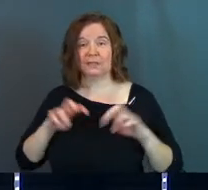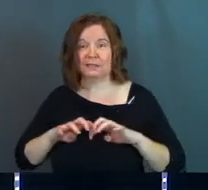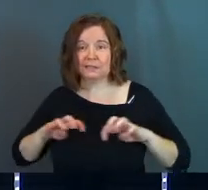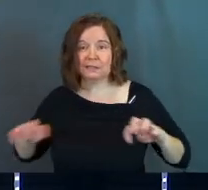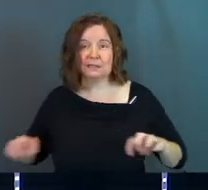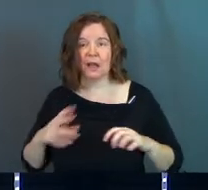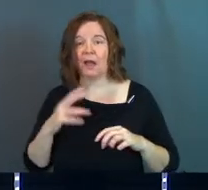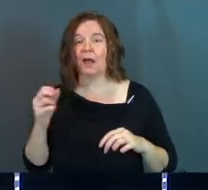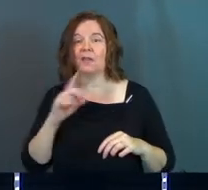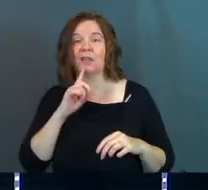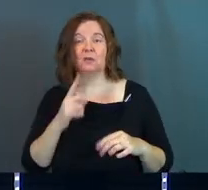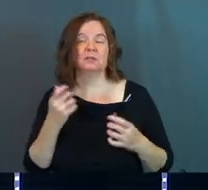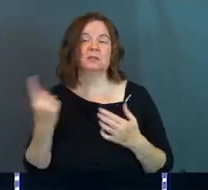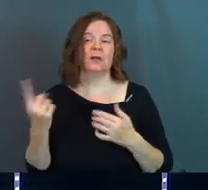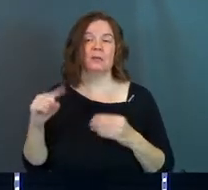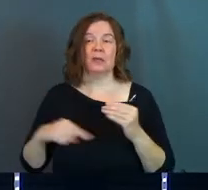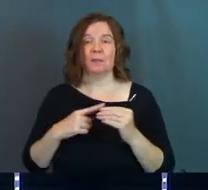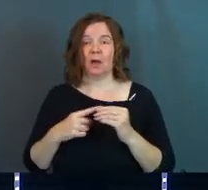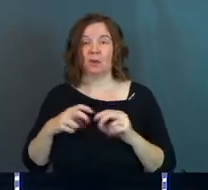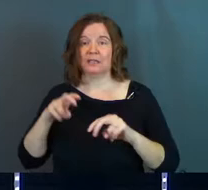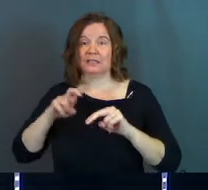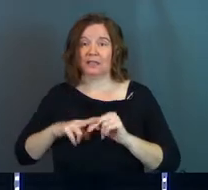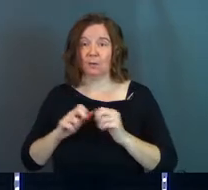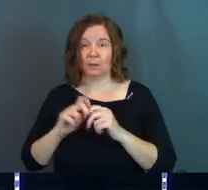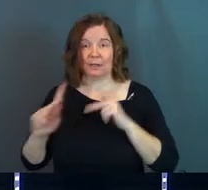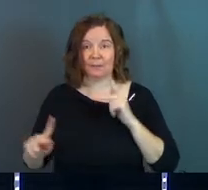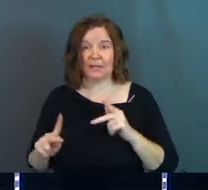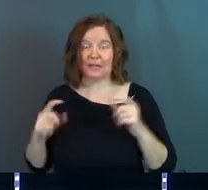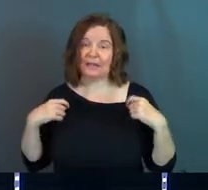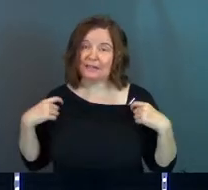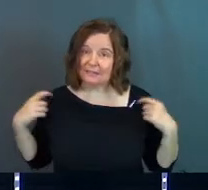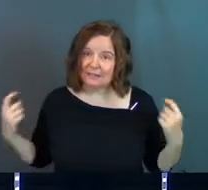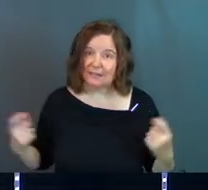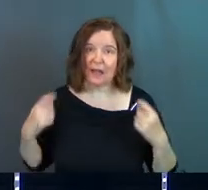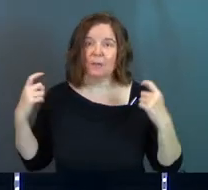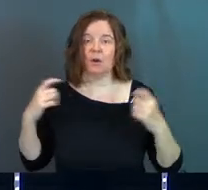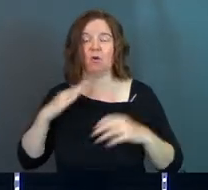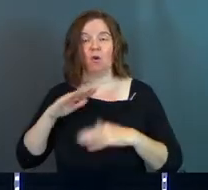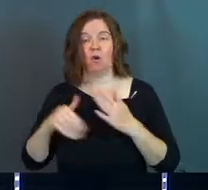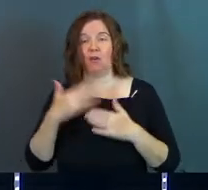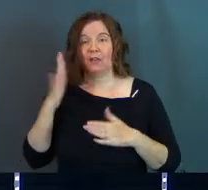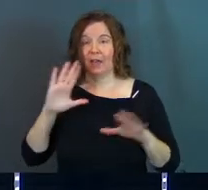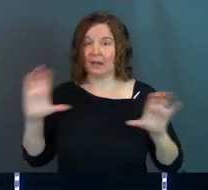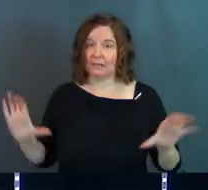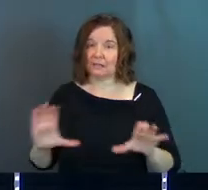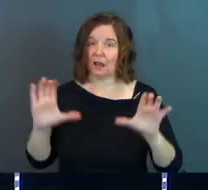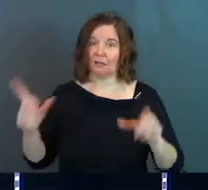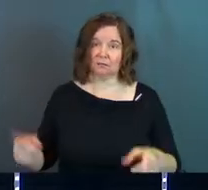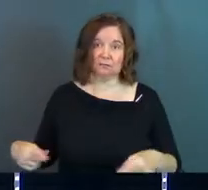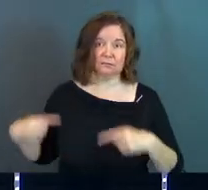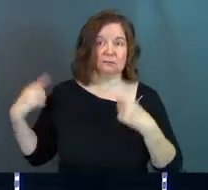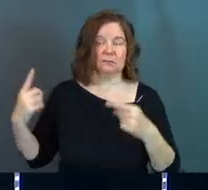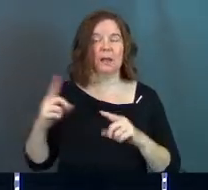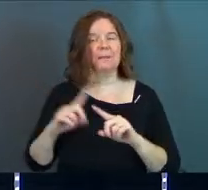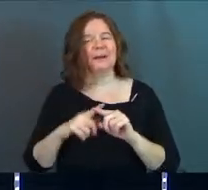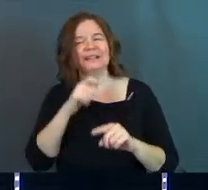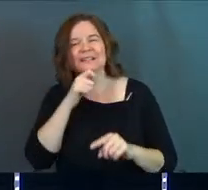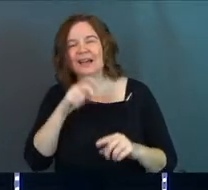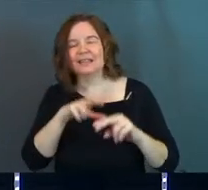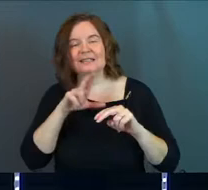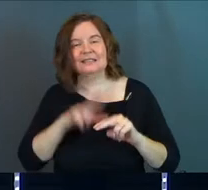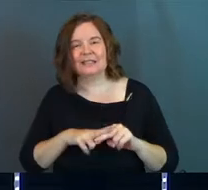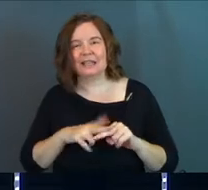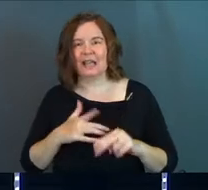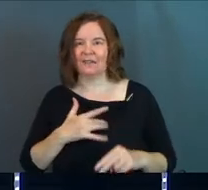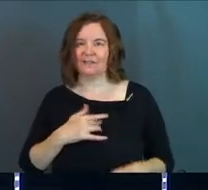down and there's just something about sitting down with people and celebrating all that God has done. But it's not sitting